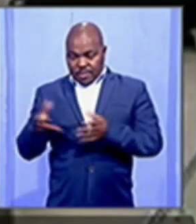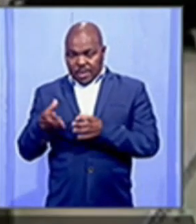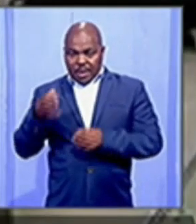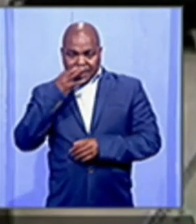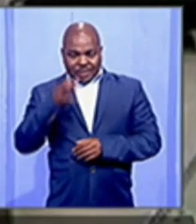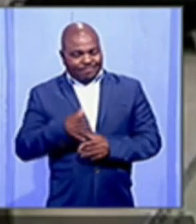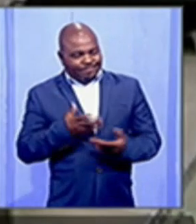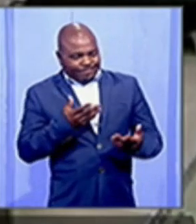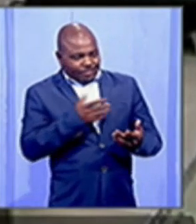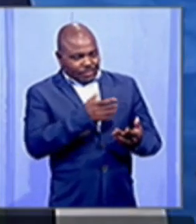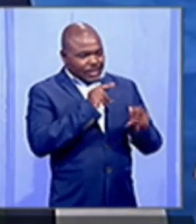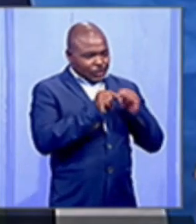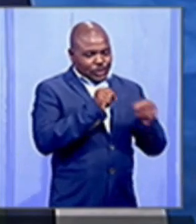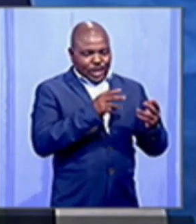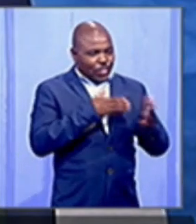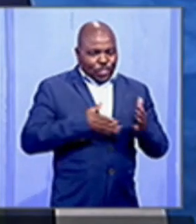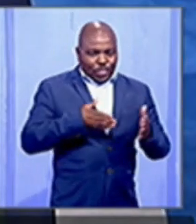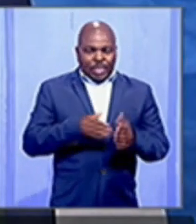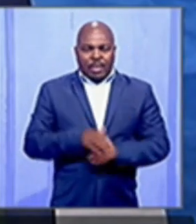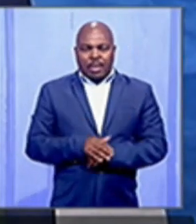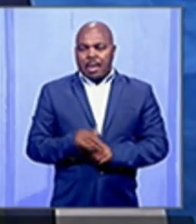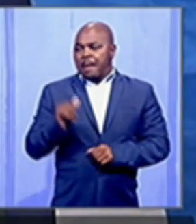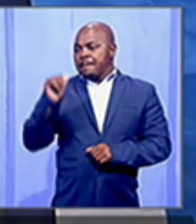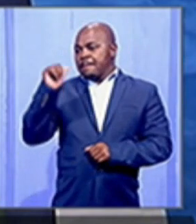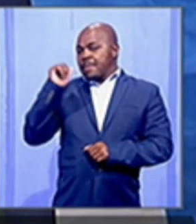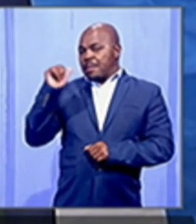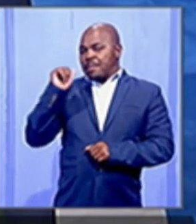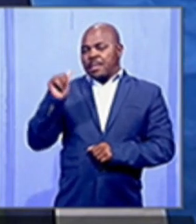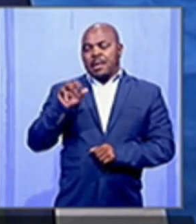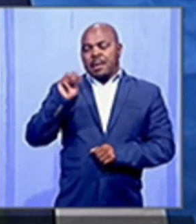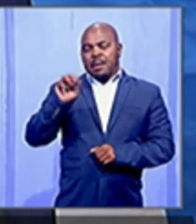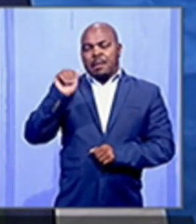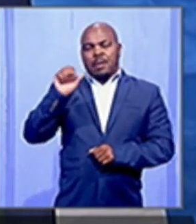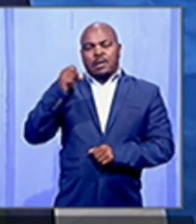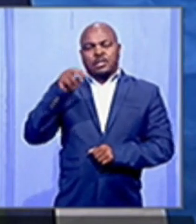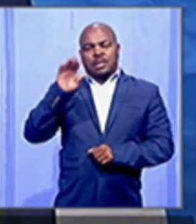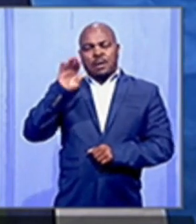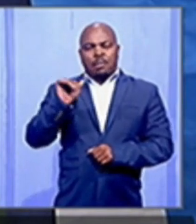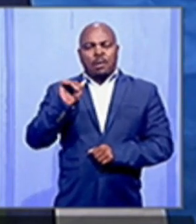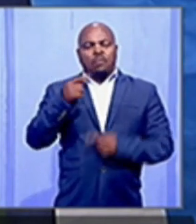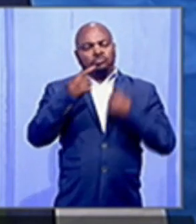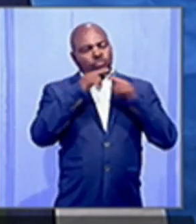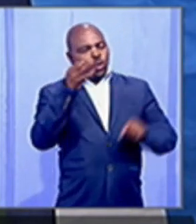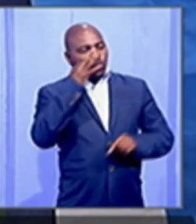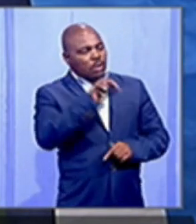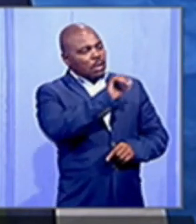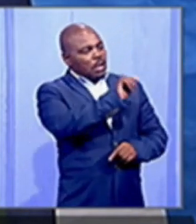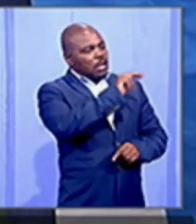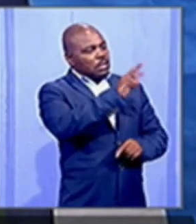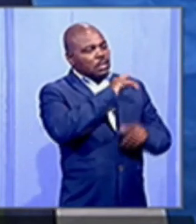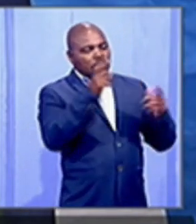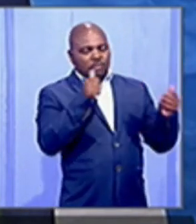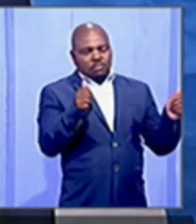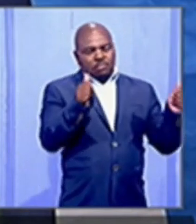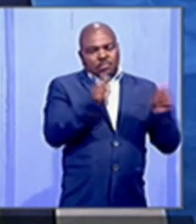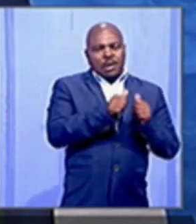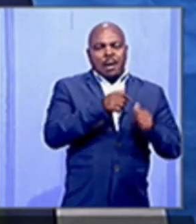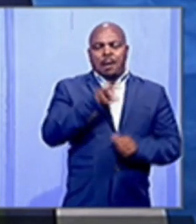nne makgwakgwa. Yesterday, Herman Mashaba goes and make a pronouncement to then say there's an agreement with the ANC in terms of Nasipi Moyo